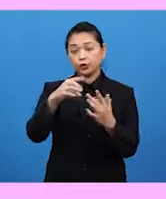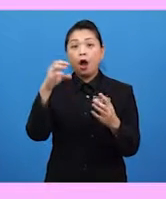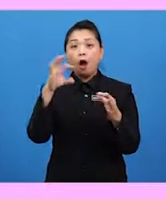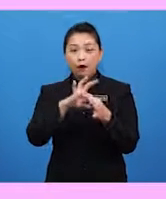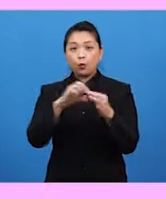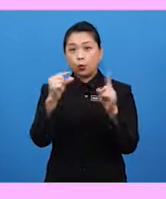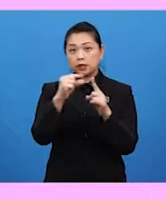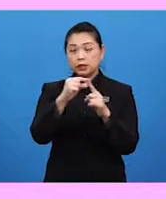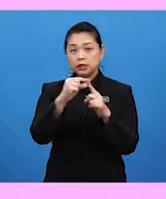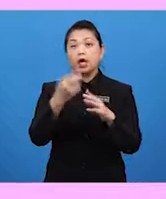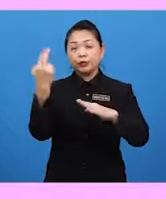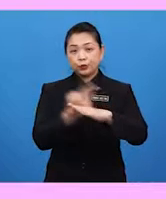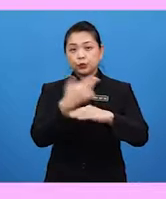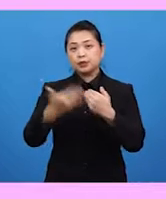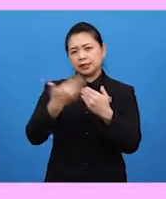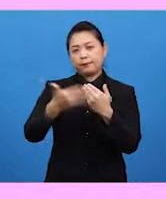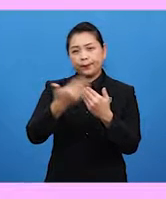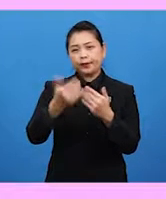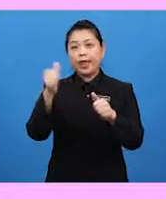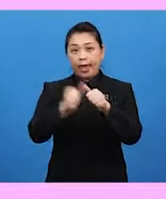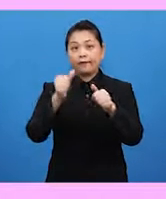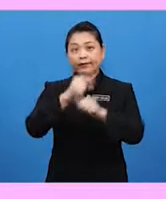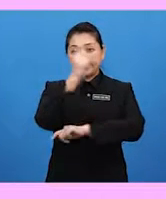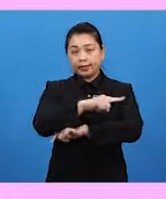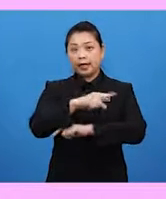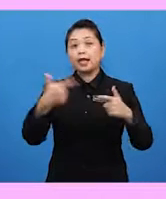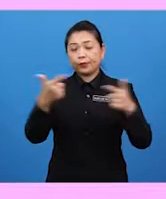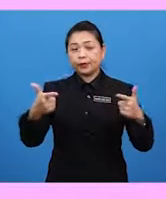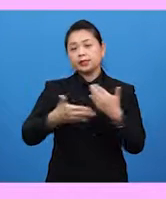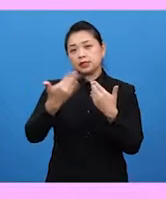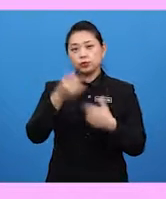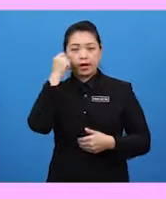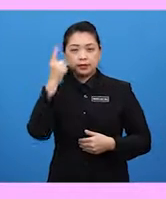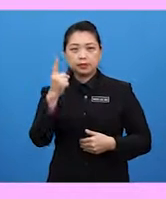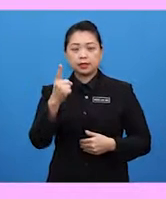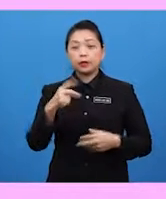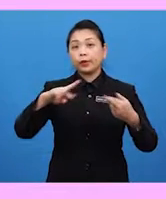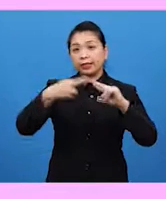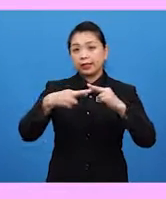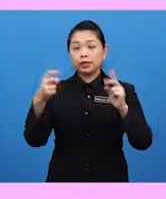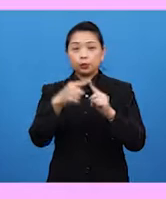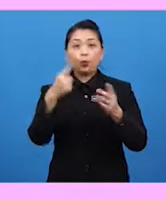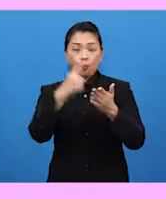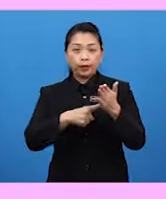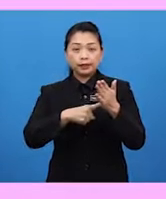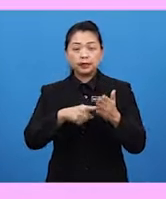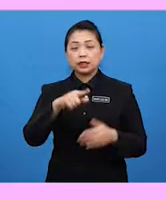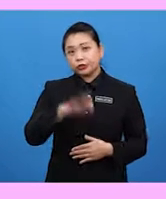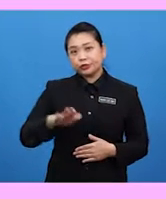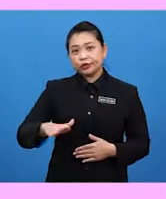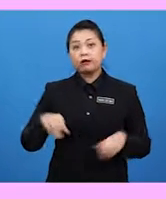is simple, everyday language, easy to understand as we can relate it to what a child